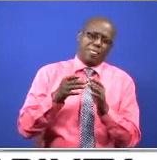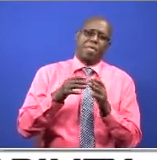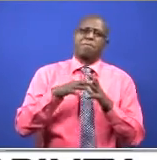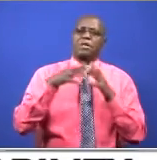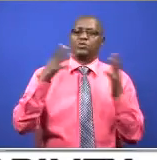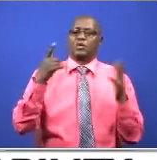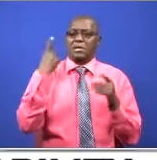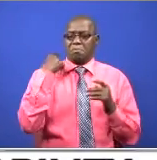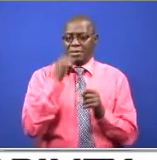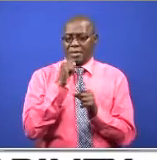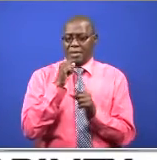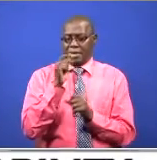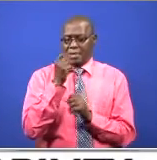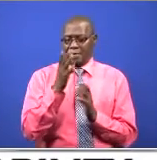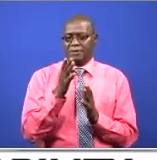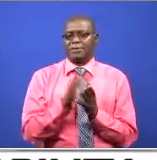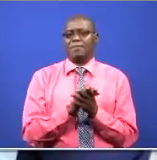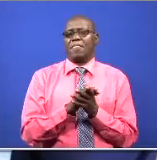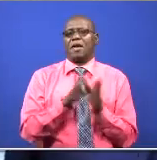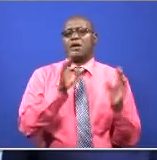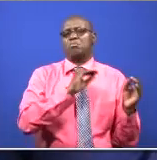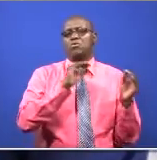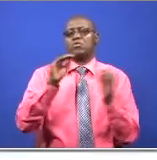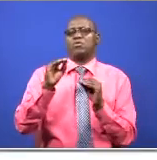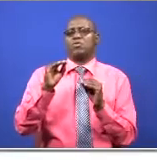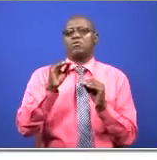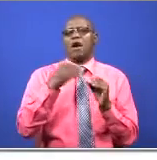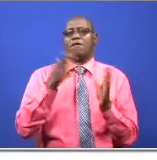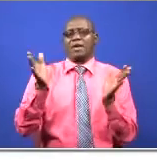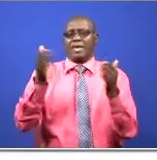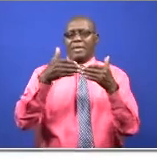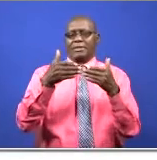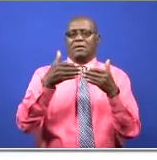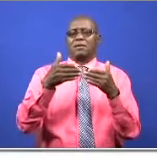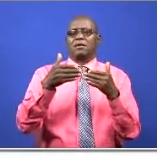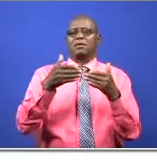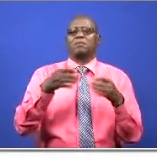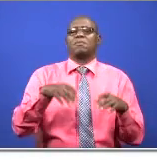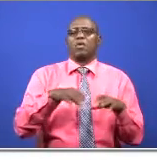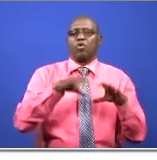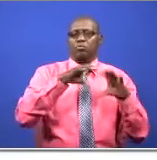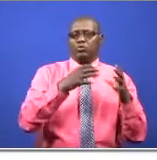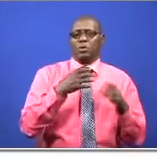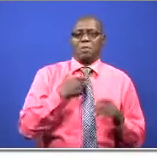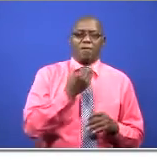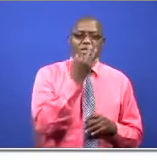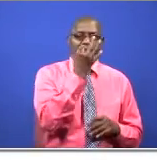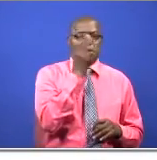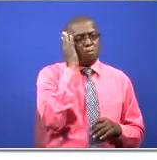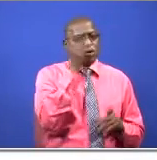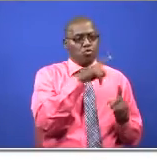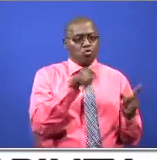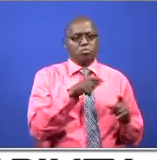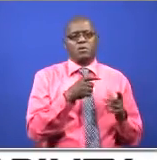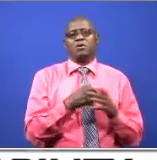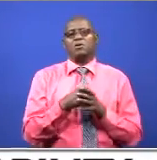we have realized, are moving towards what is called gated communities, where I own my bungalow, I own my three-bedroom, I own my four-bedroom,